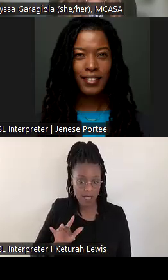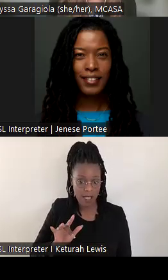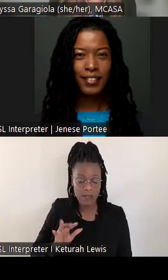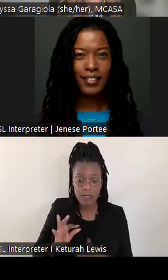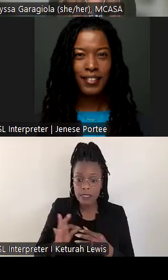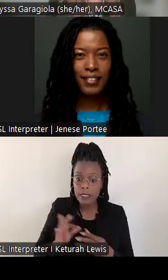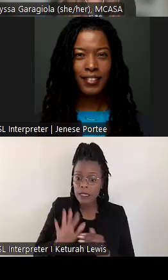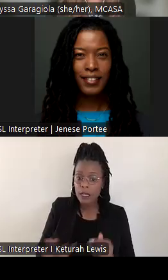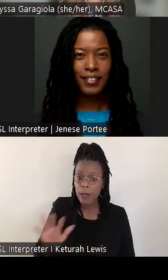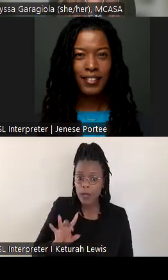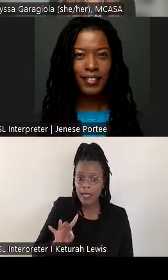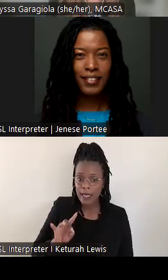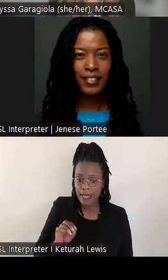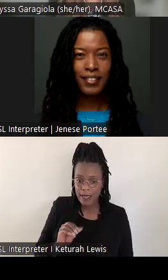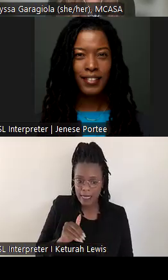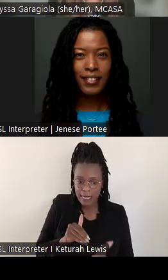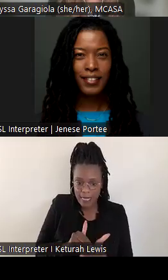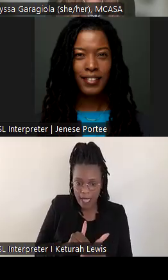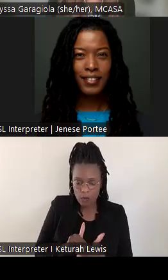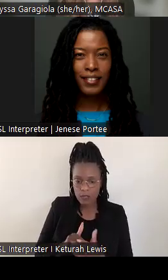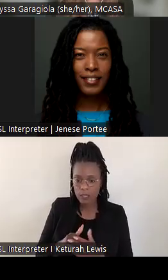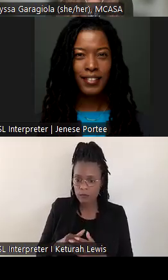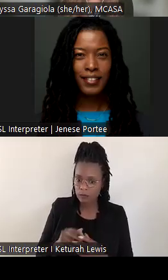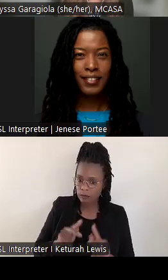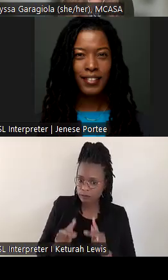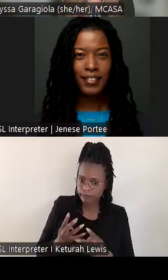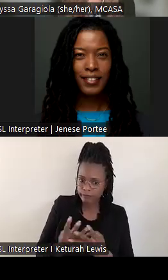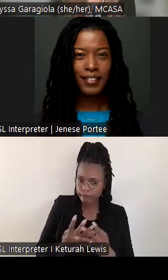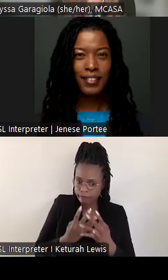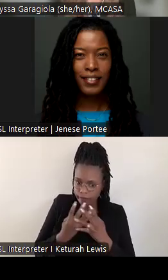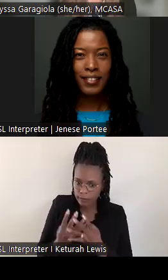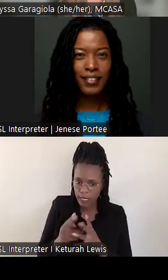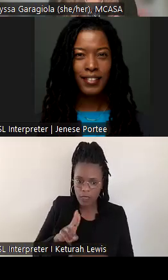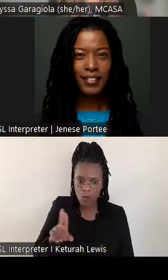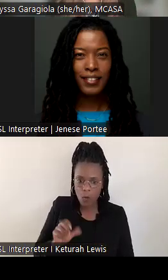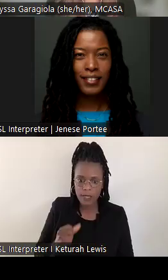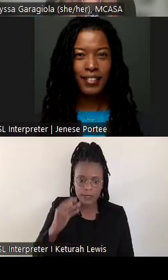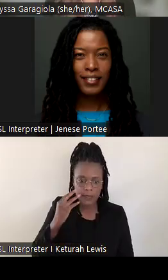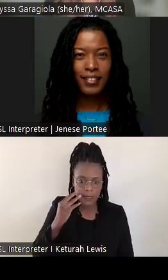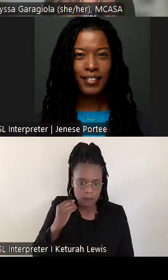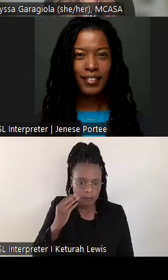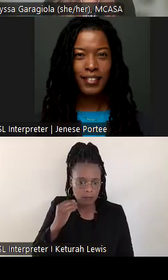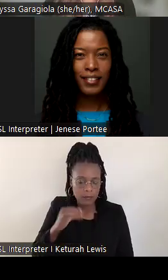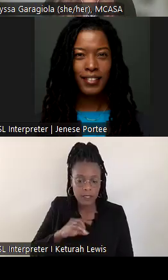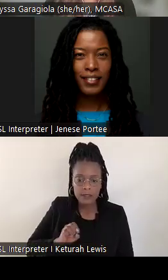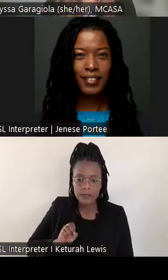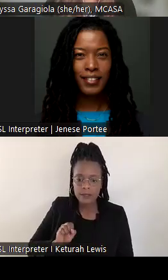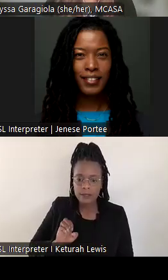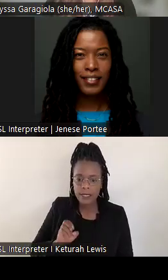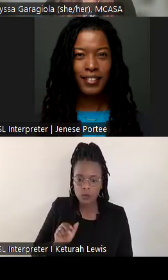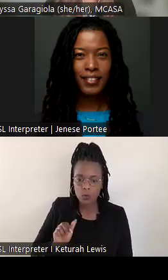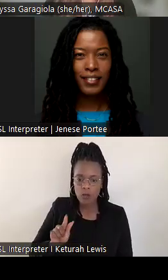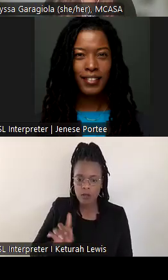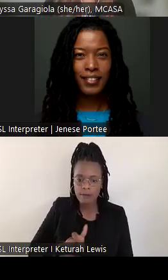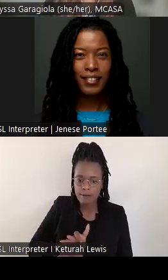States experience sexual violence each year. I'm going to go over a couple of more statistics to help